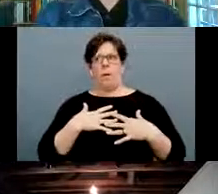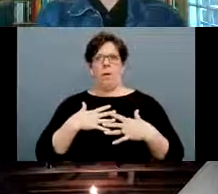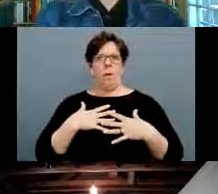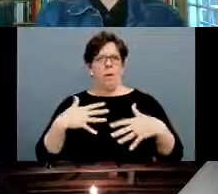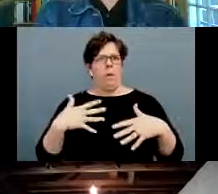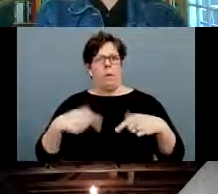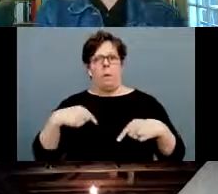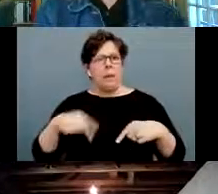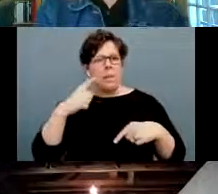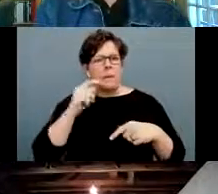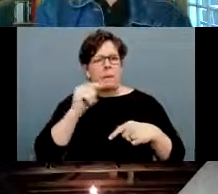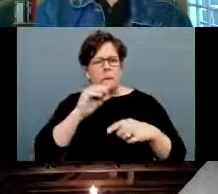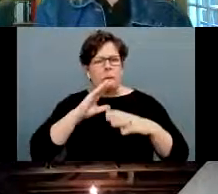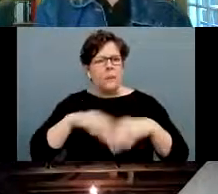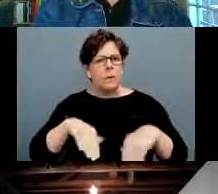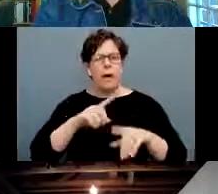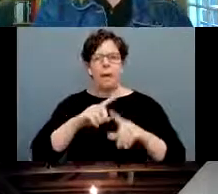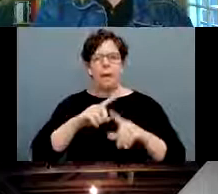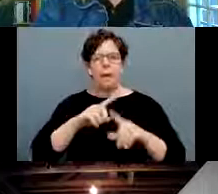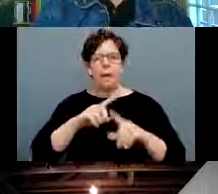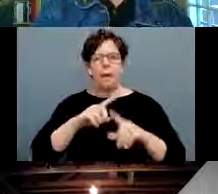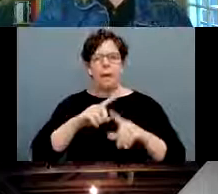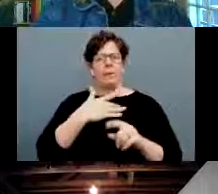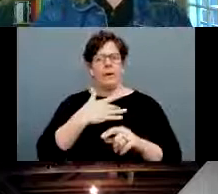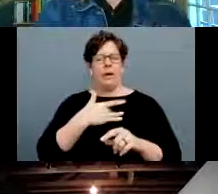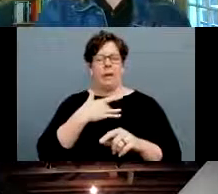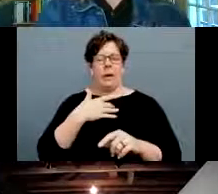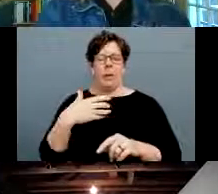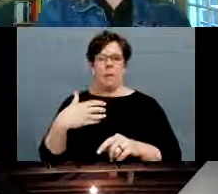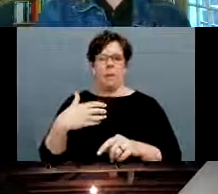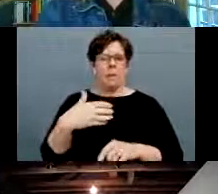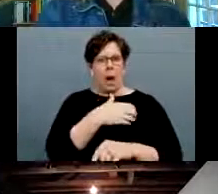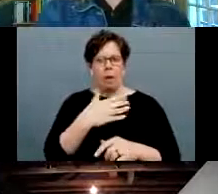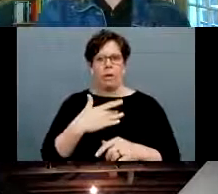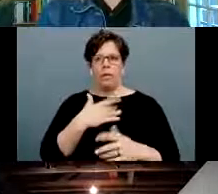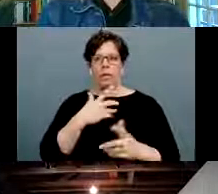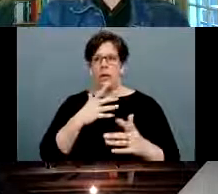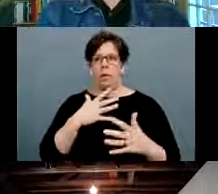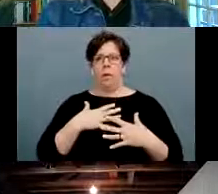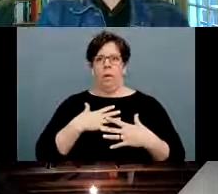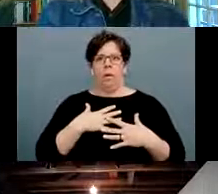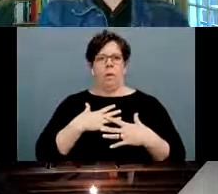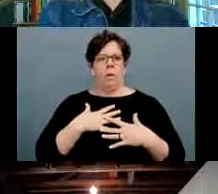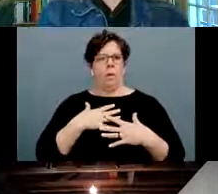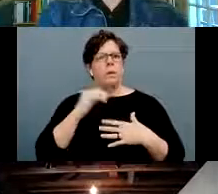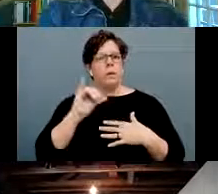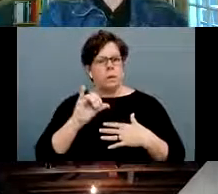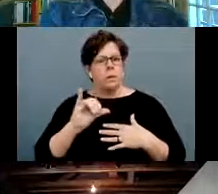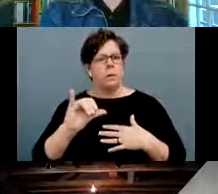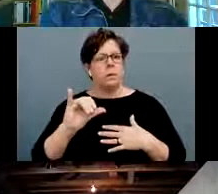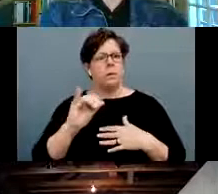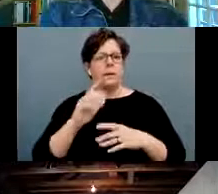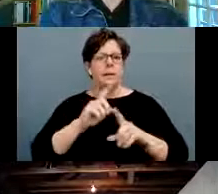but it is always extraordinarily powerful and moving. Through the small vignettes of castle materials on